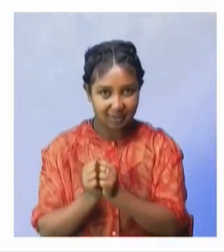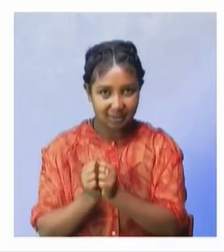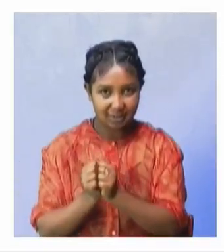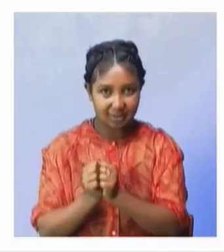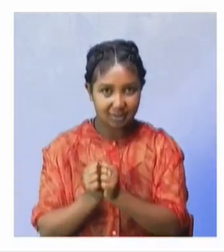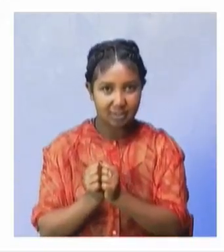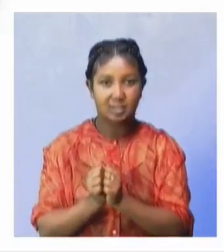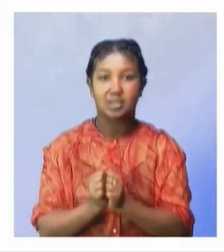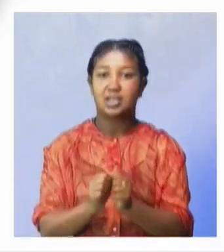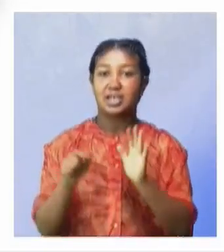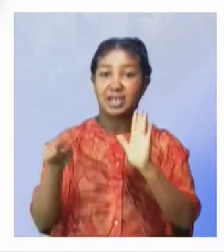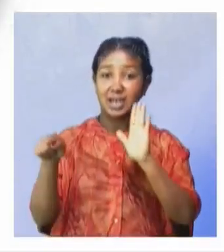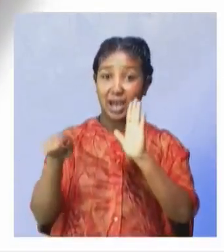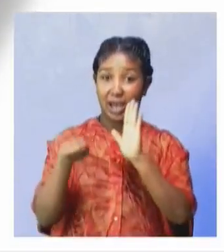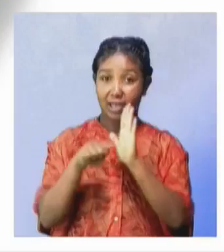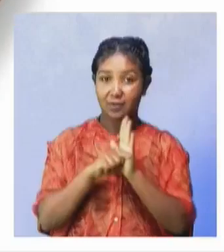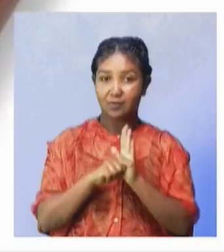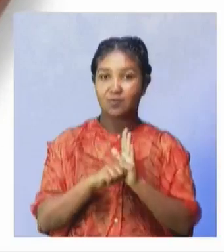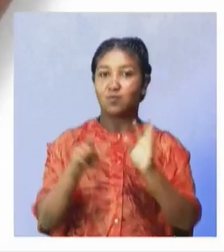negative form.